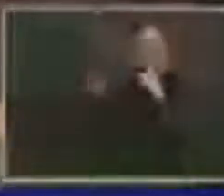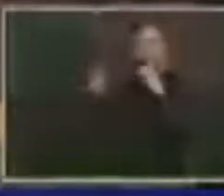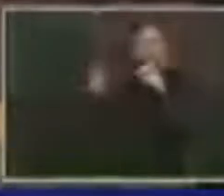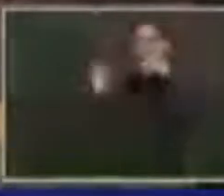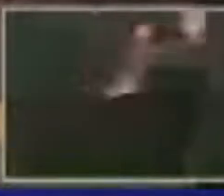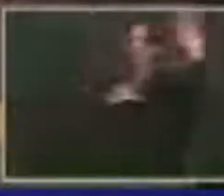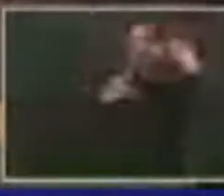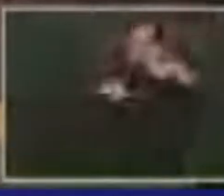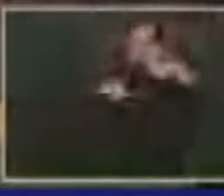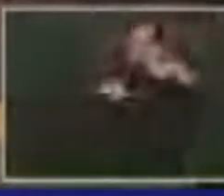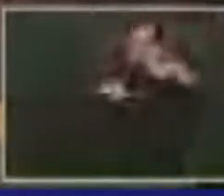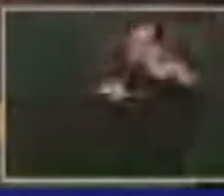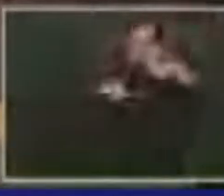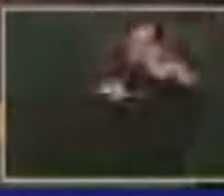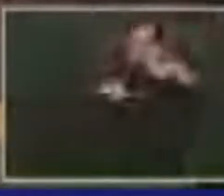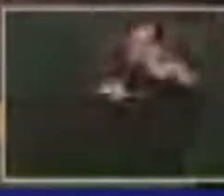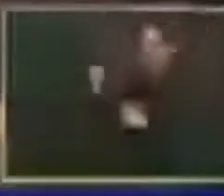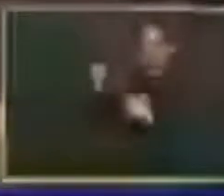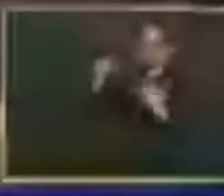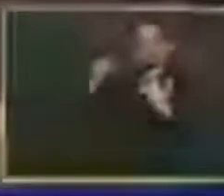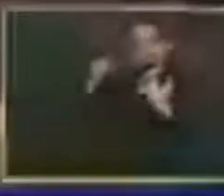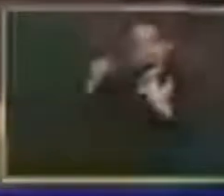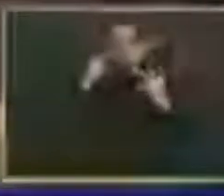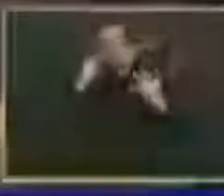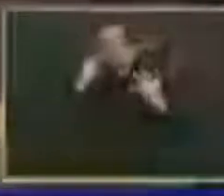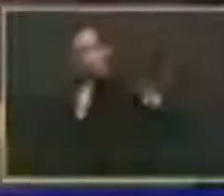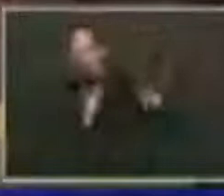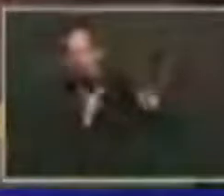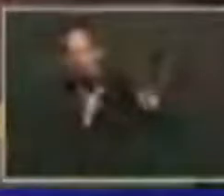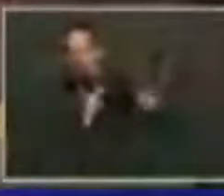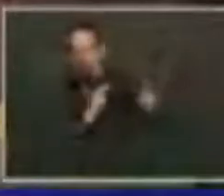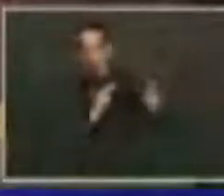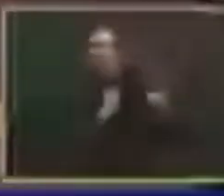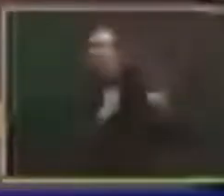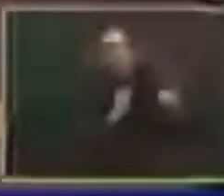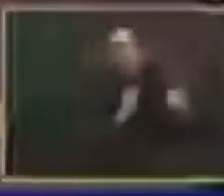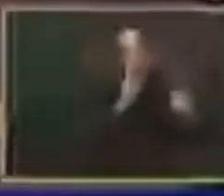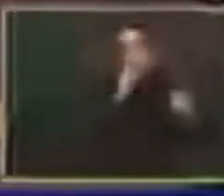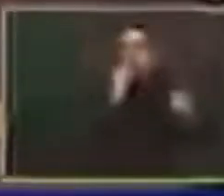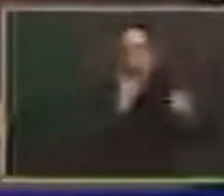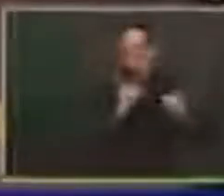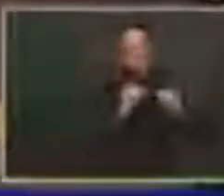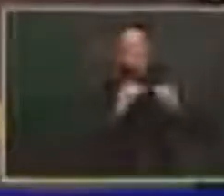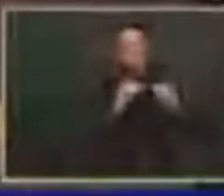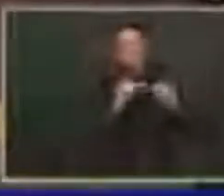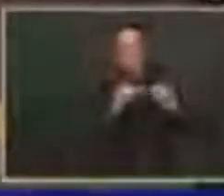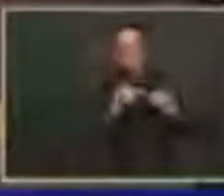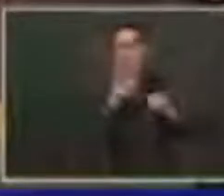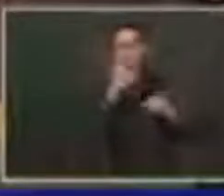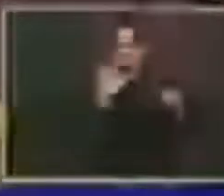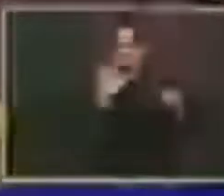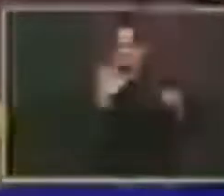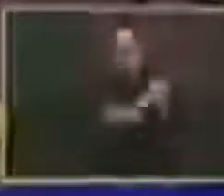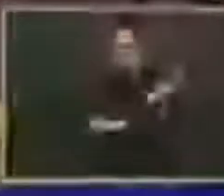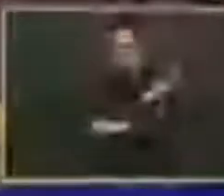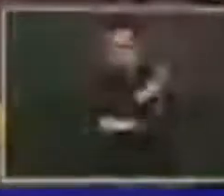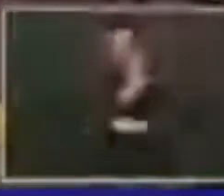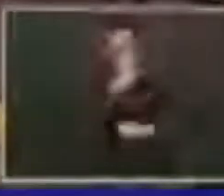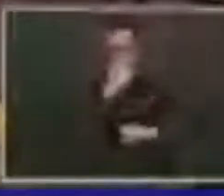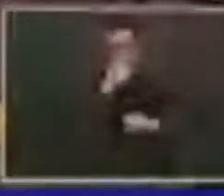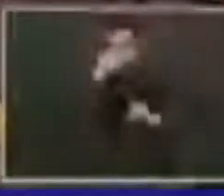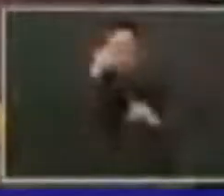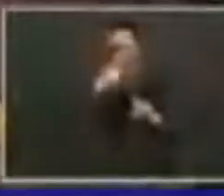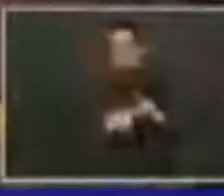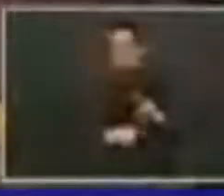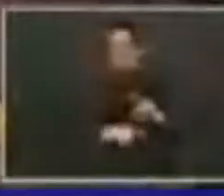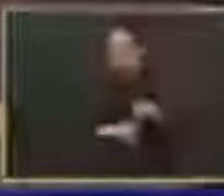weeks away. Excuse me. It'd be 4 weeks away before we would be at our max 600 beds and have to tap into Cranston.